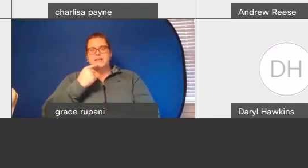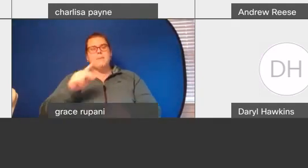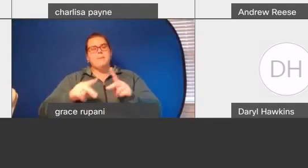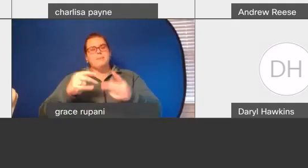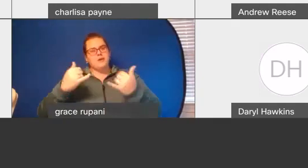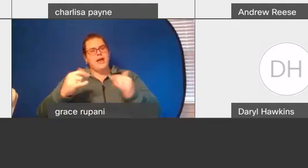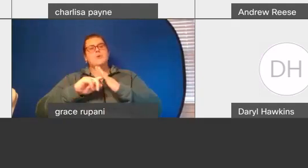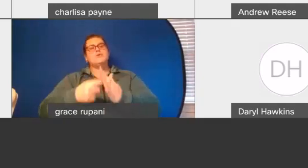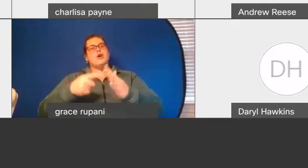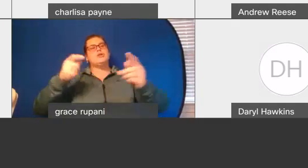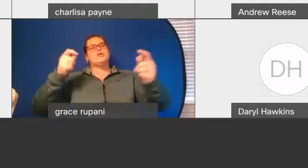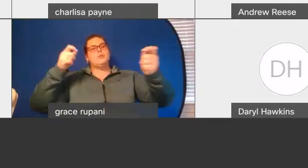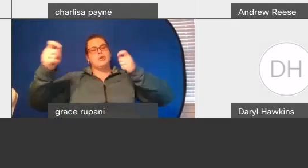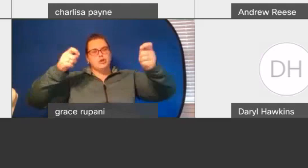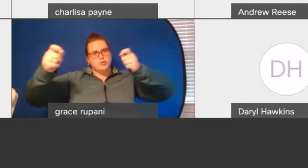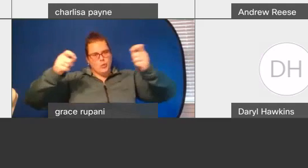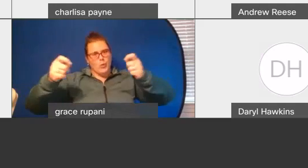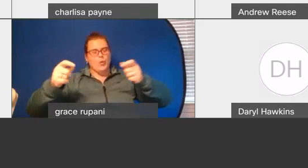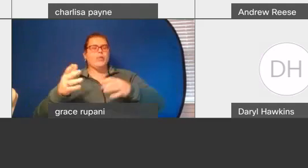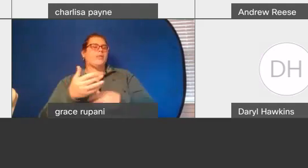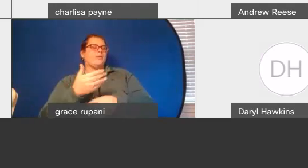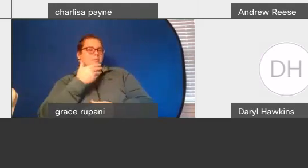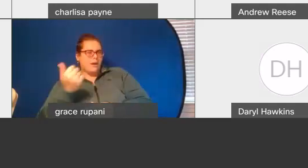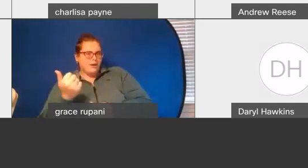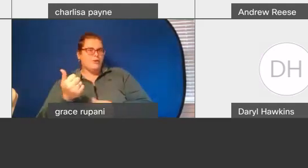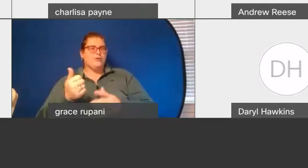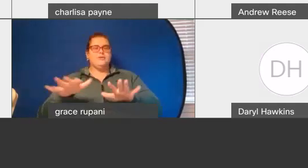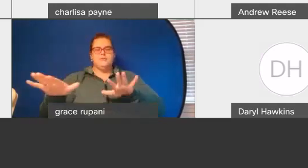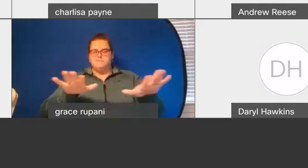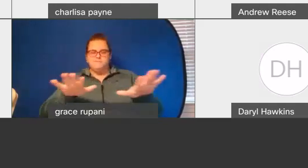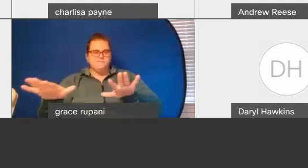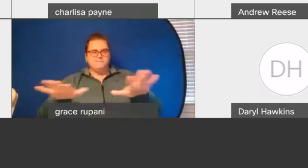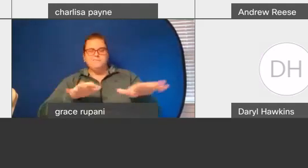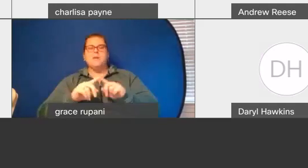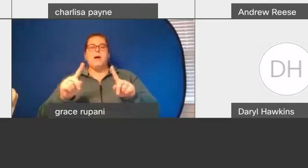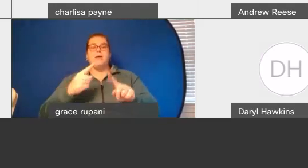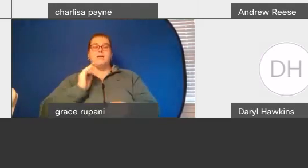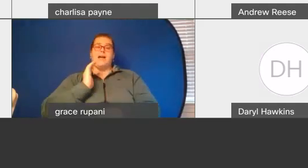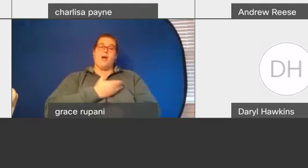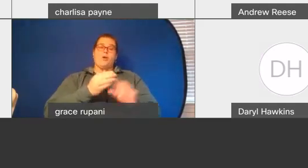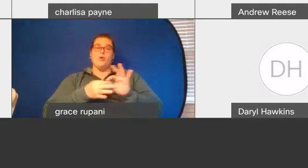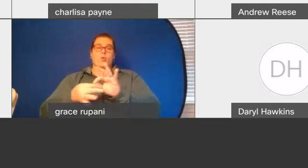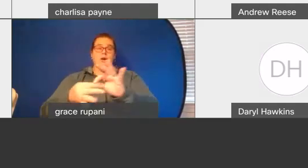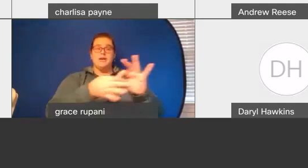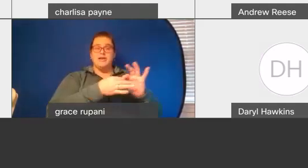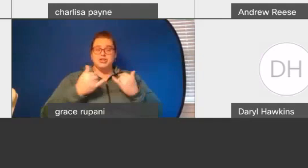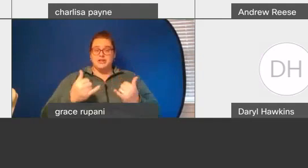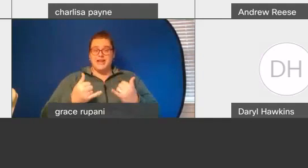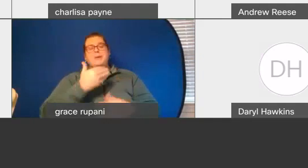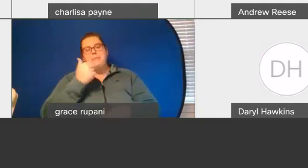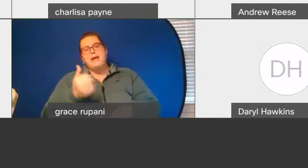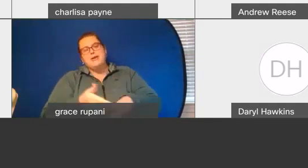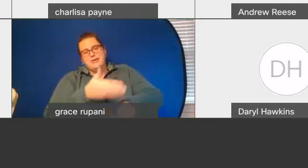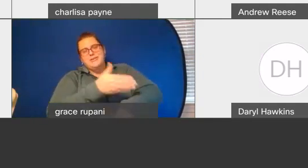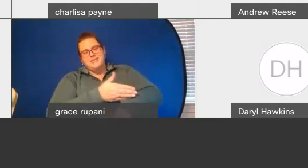but I also think we're also coordinating better now with DC Health and looking at the staff reports, and we hope